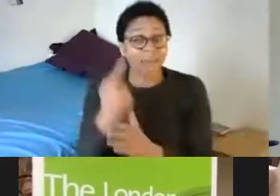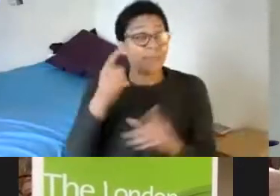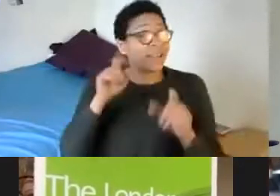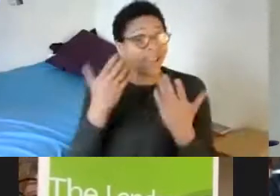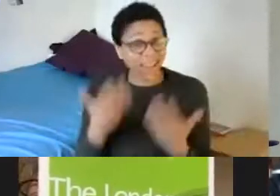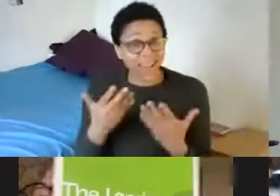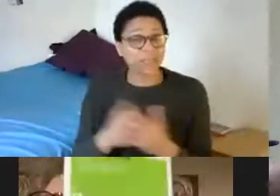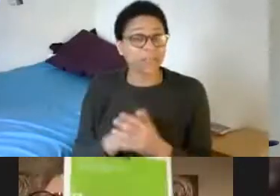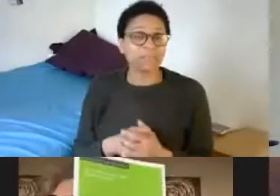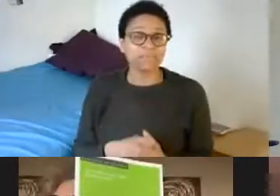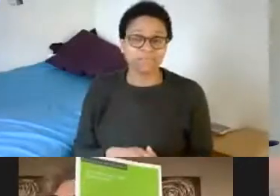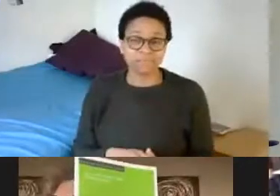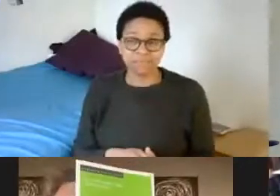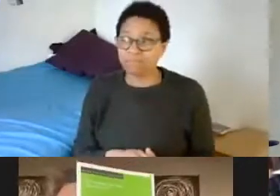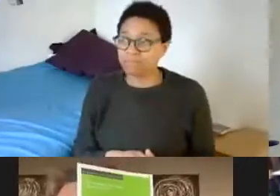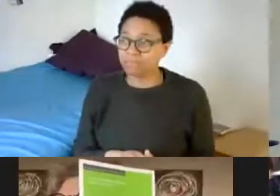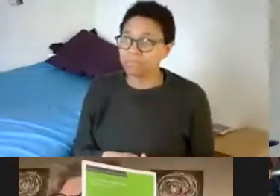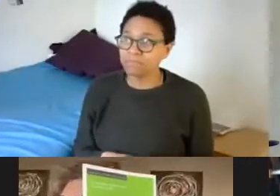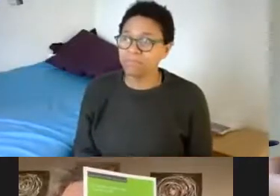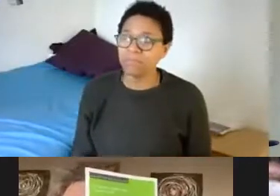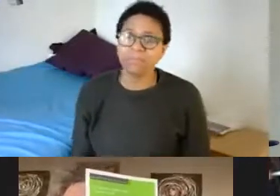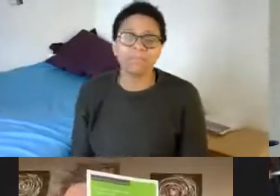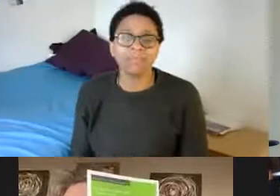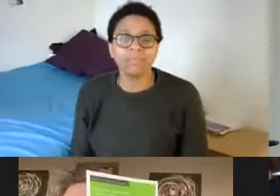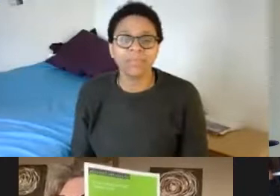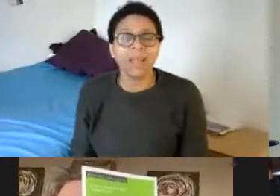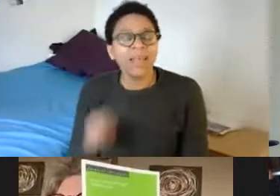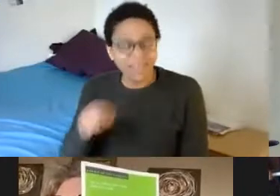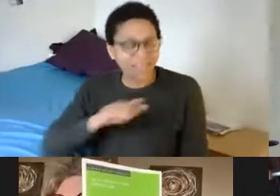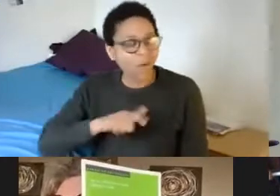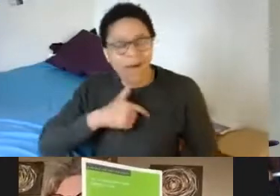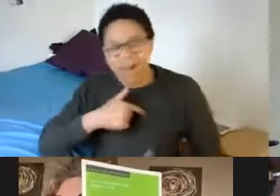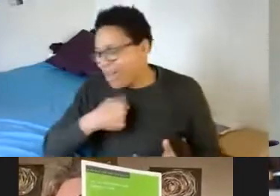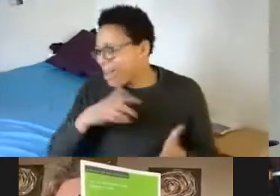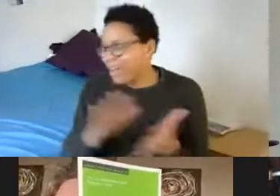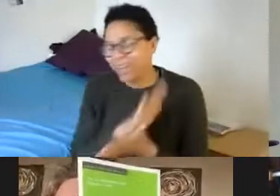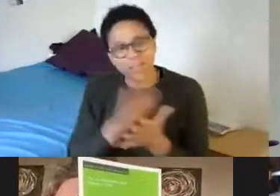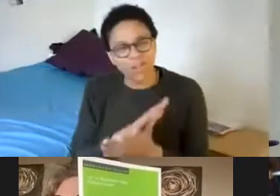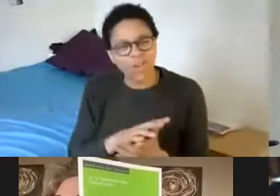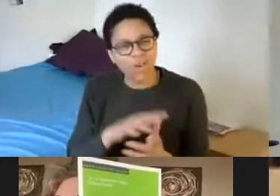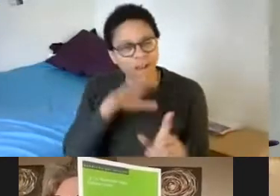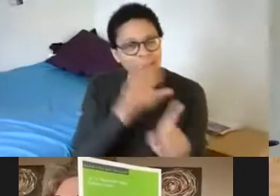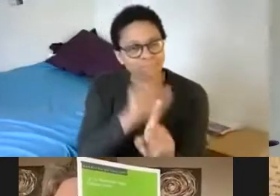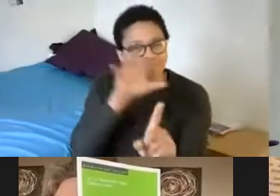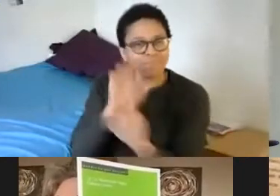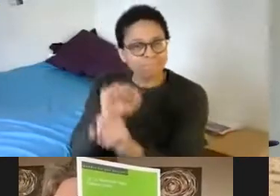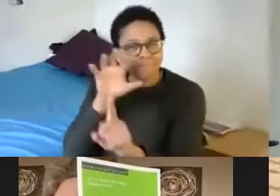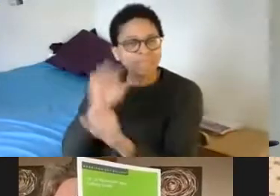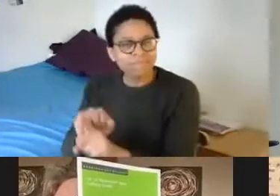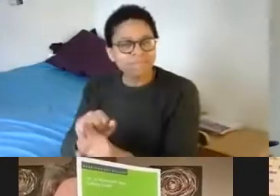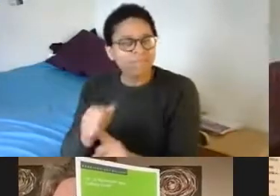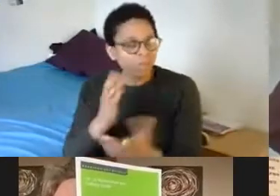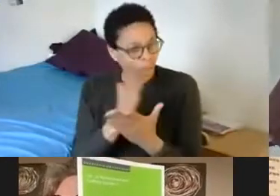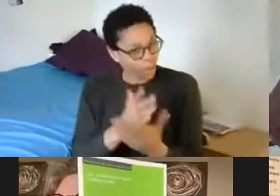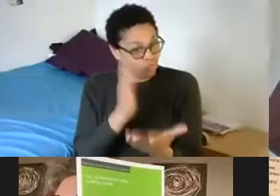know, we have done and continue to do, and that's what I really enjoy, is finding those different aspects of human life within the